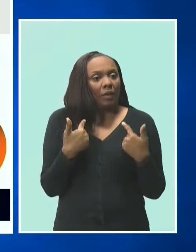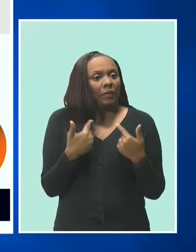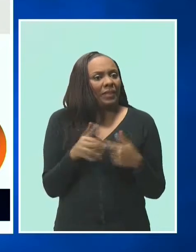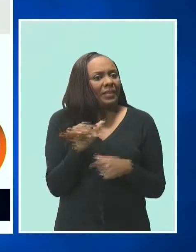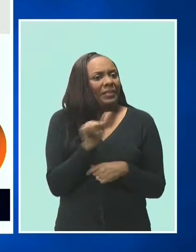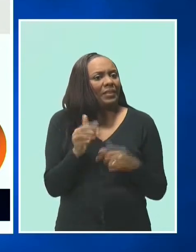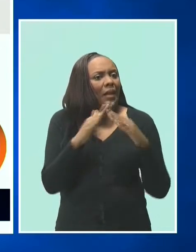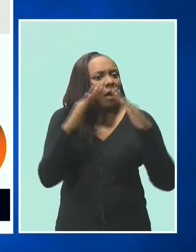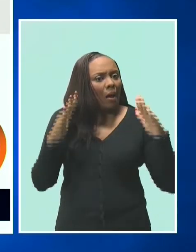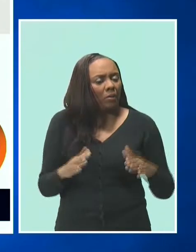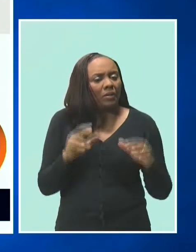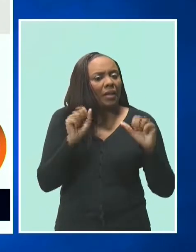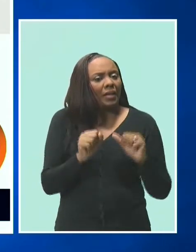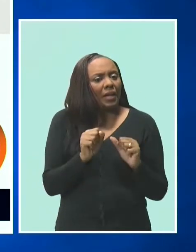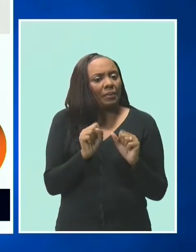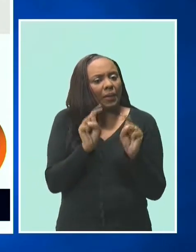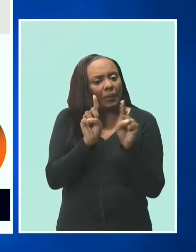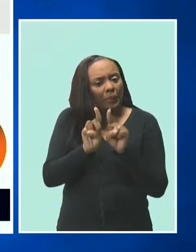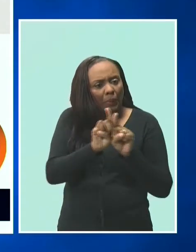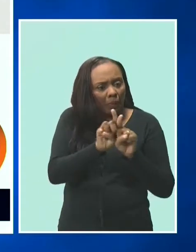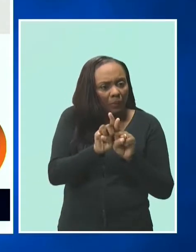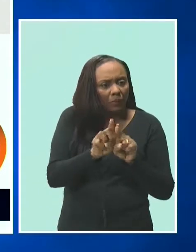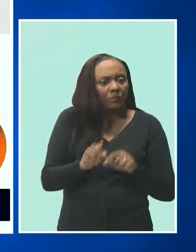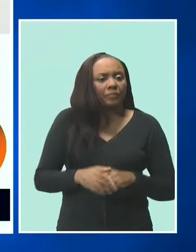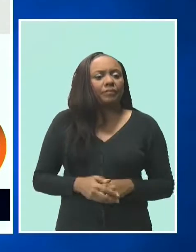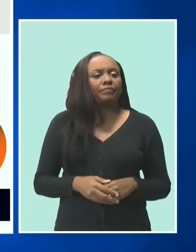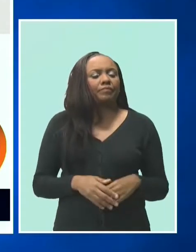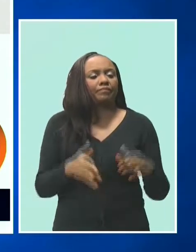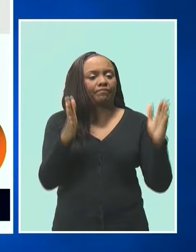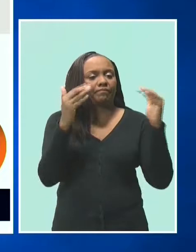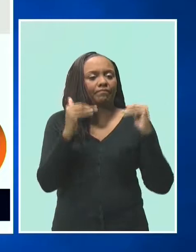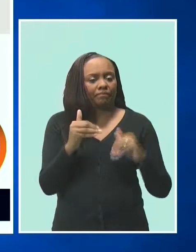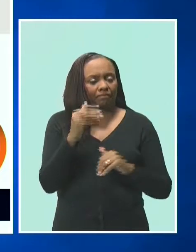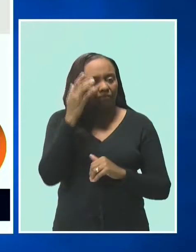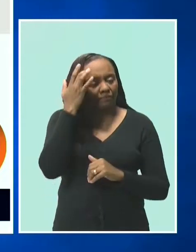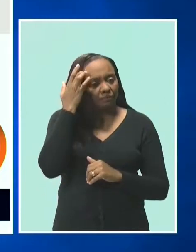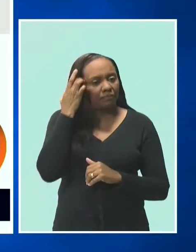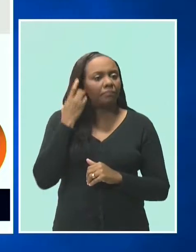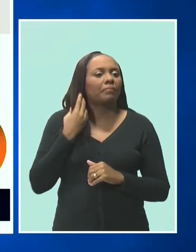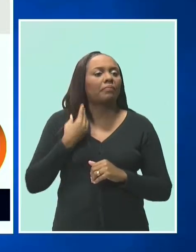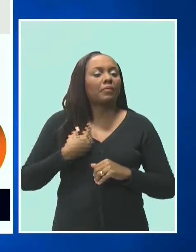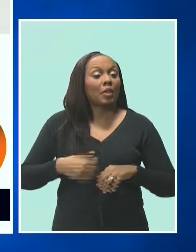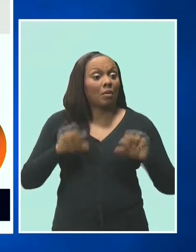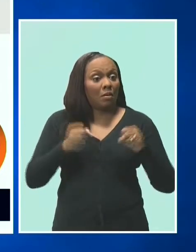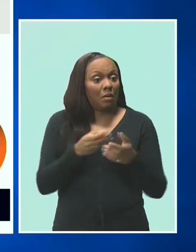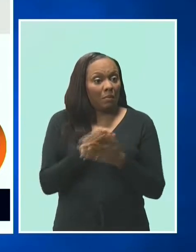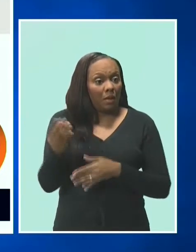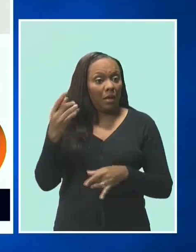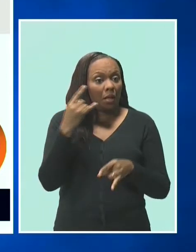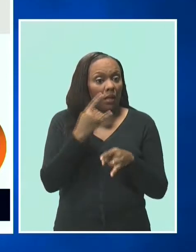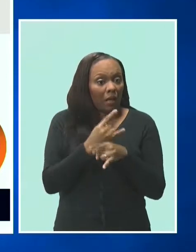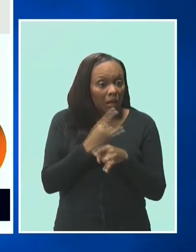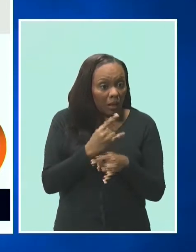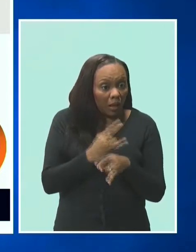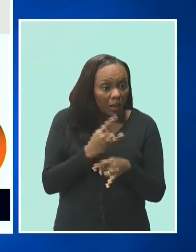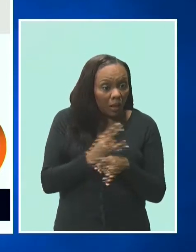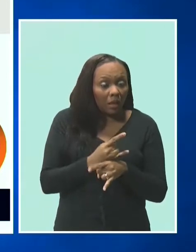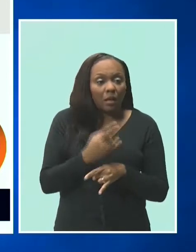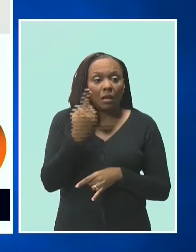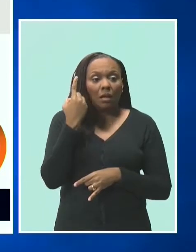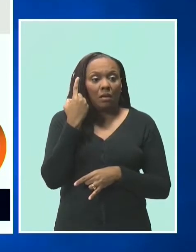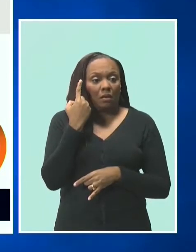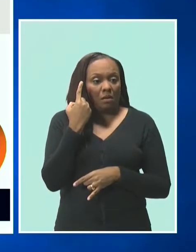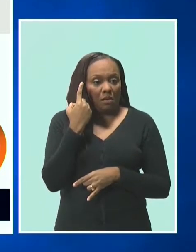same household. So the next thing, Lisa, is that while intoxicating liquor can now be sold on